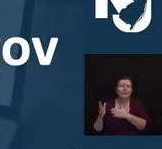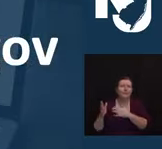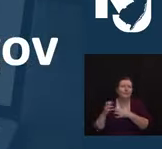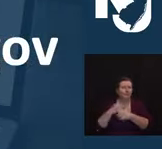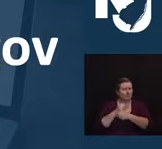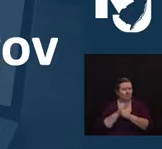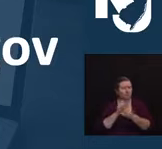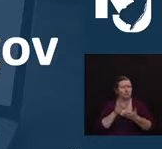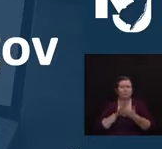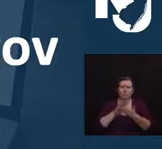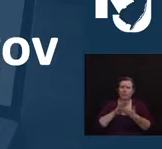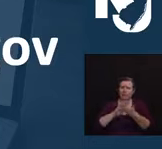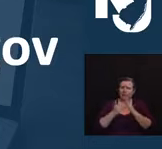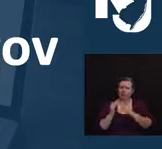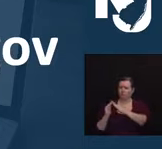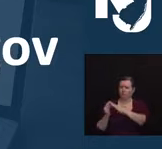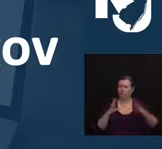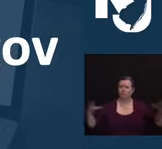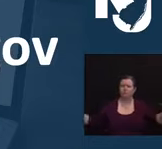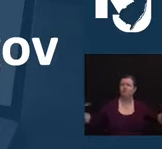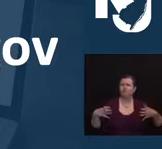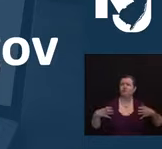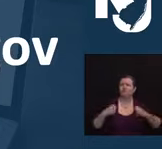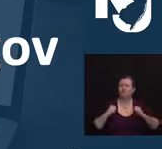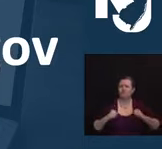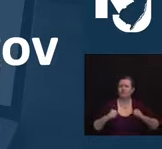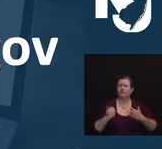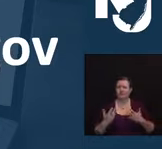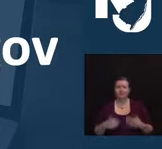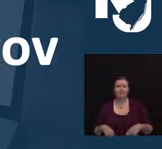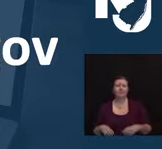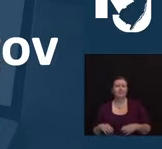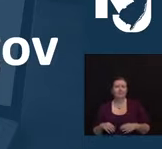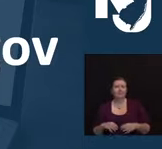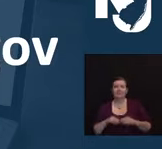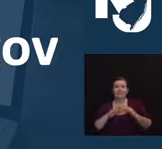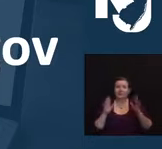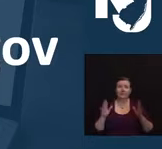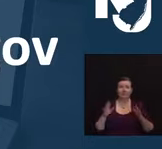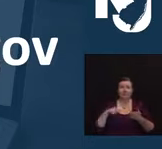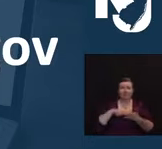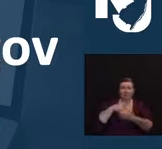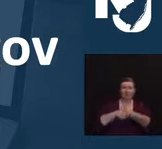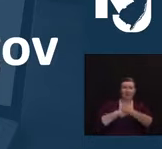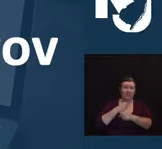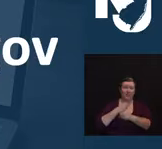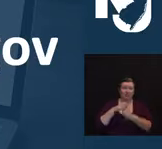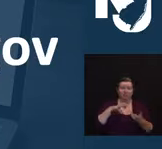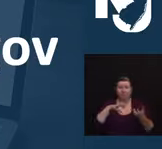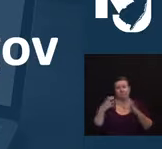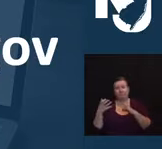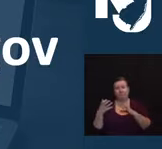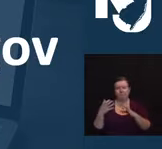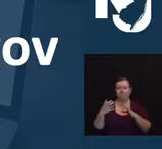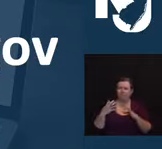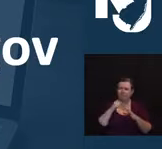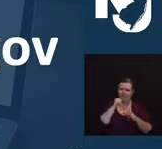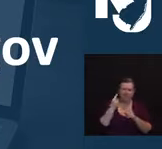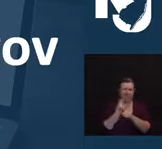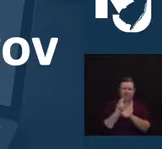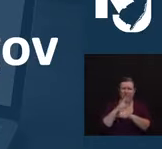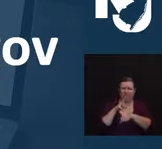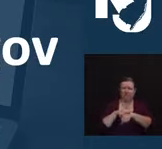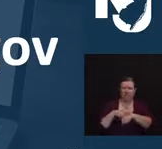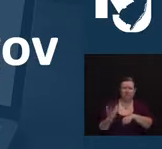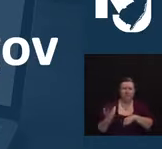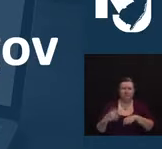is not your run-of-the-mill school year, but even with the challenges and hurdles, our public schools are working hard to clear them every single